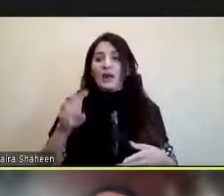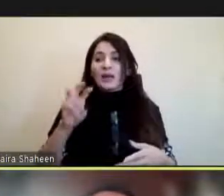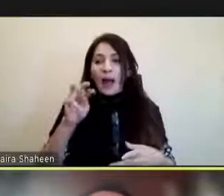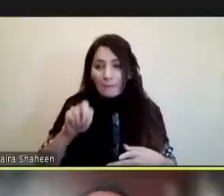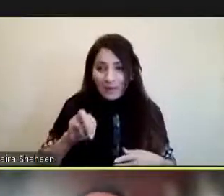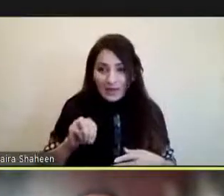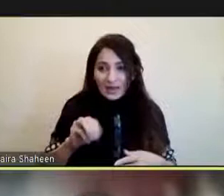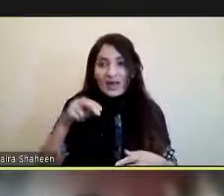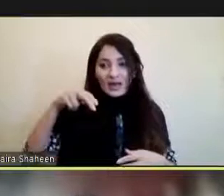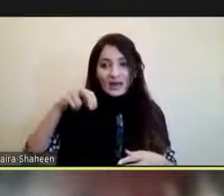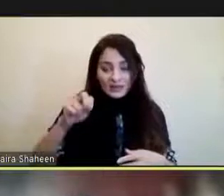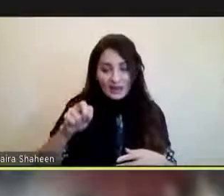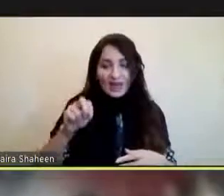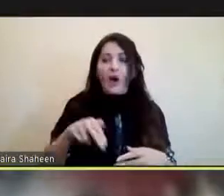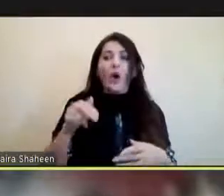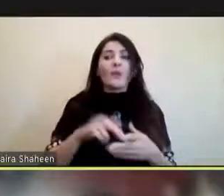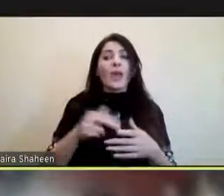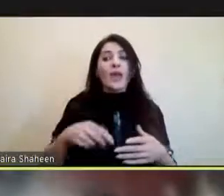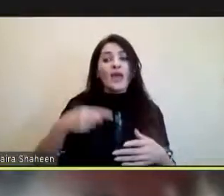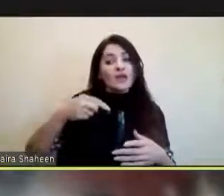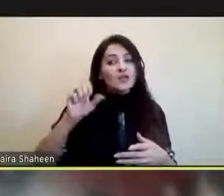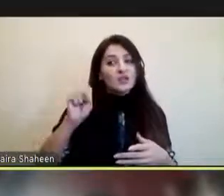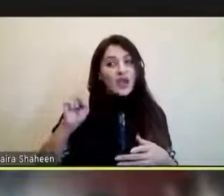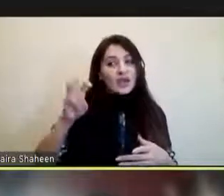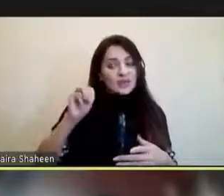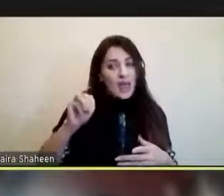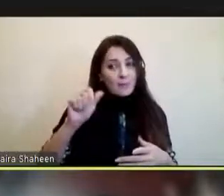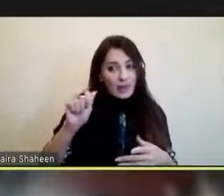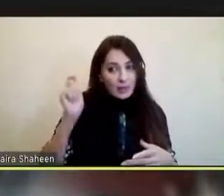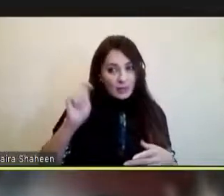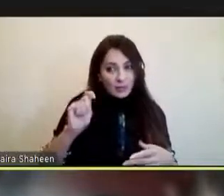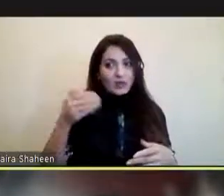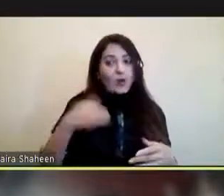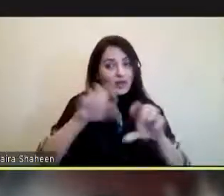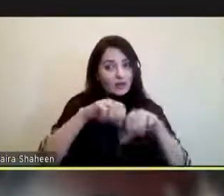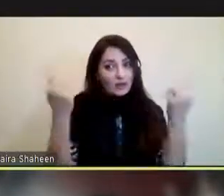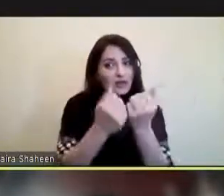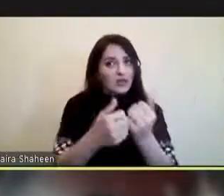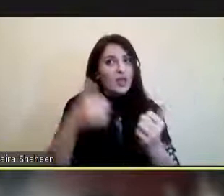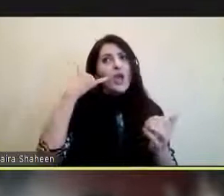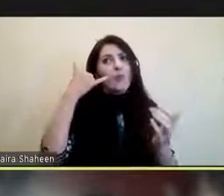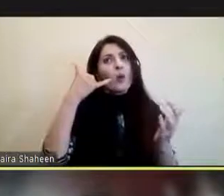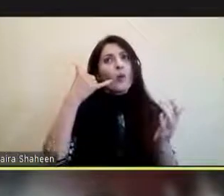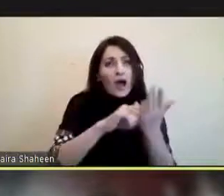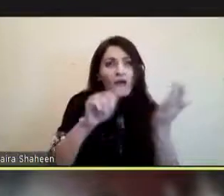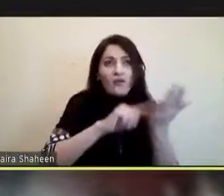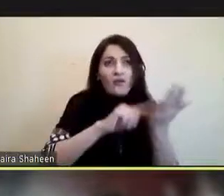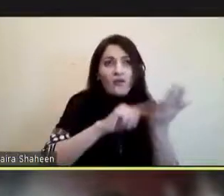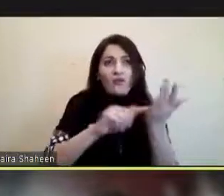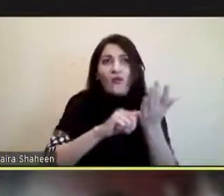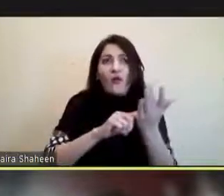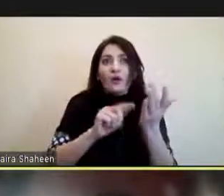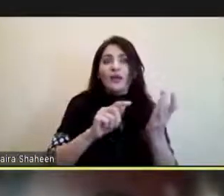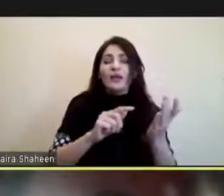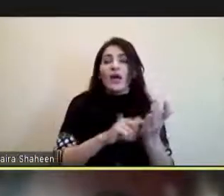Tech Program. So the GSMA is the trade association of the mobile phone operators globally. And our work on